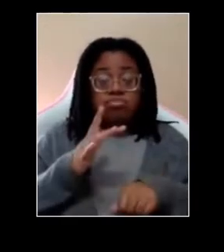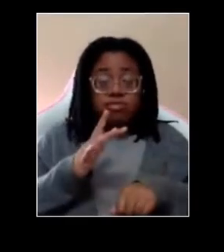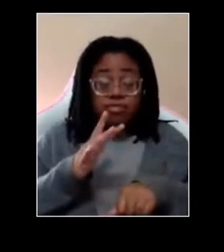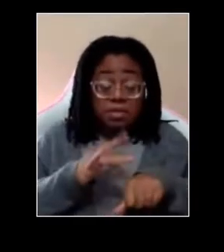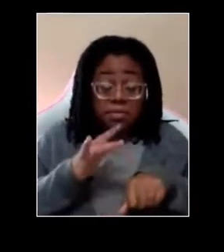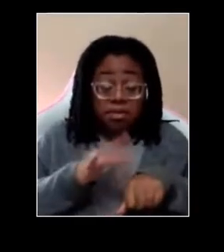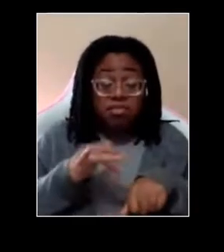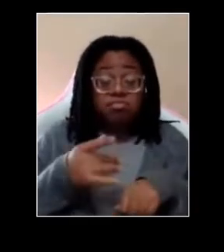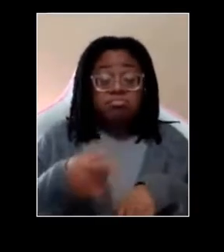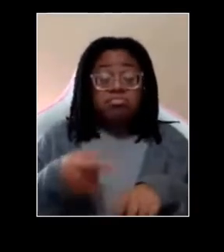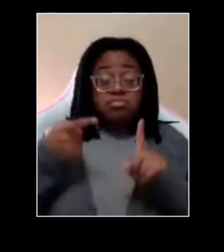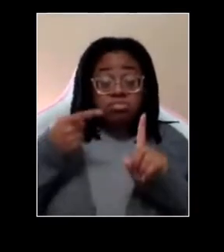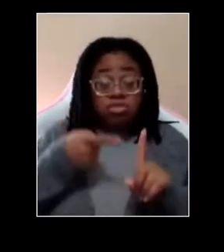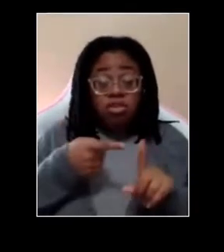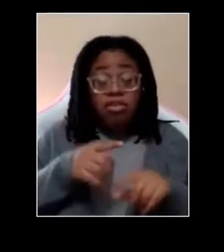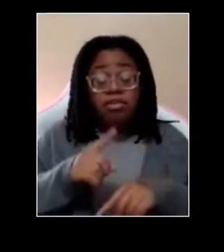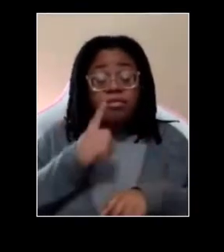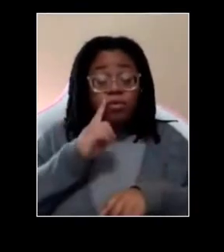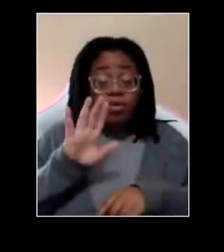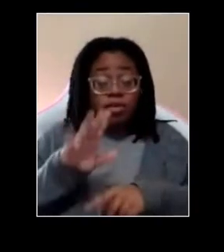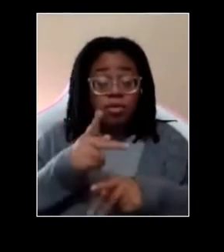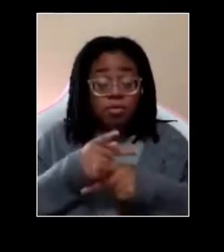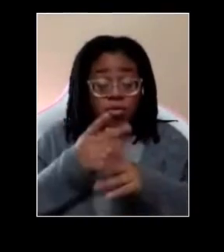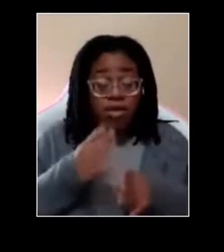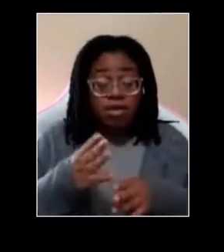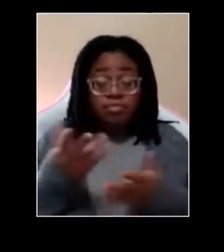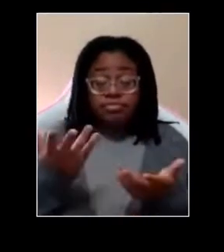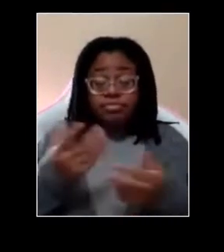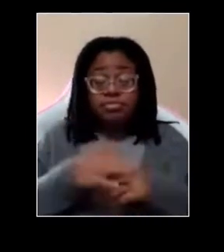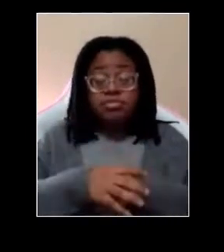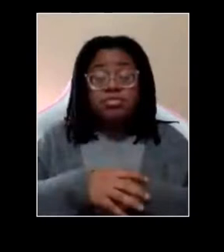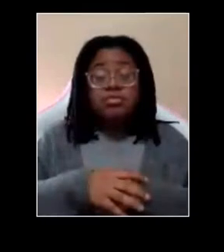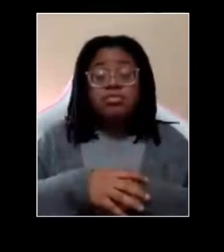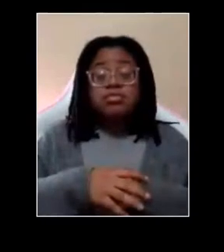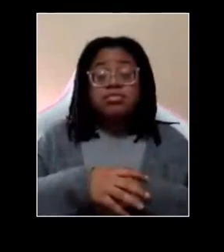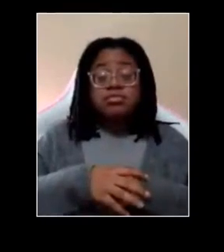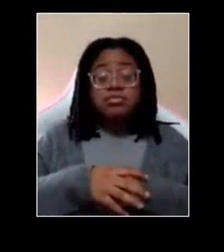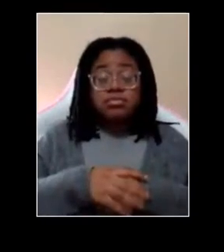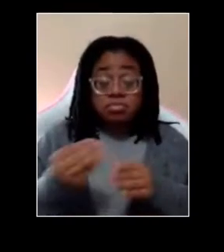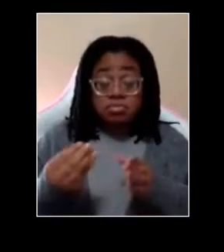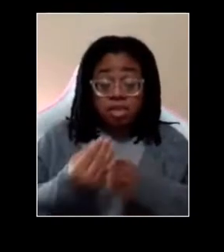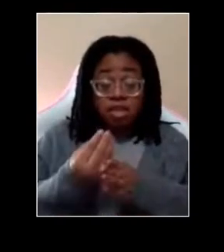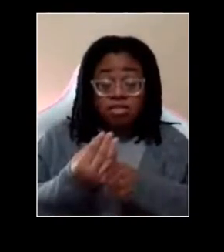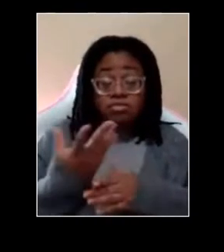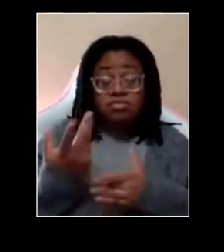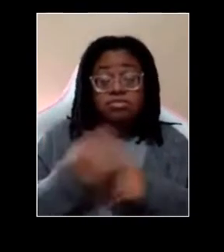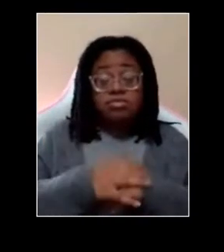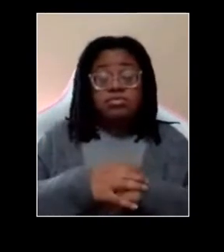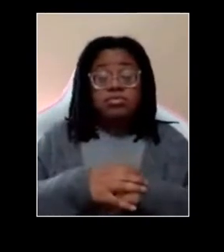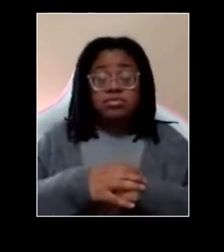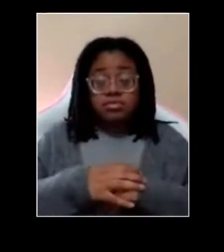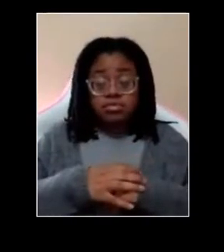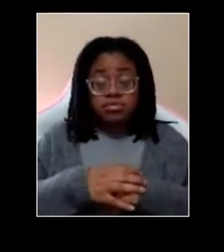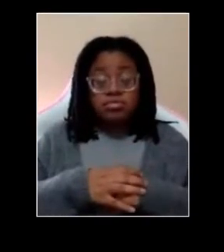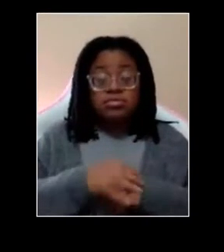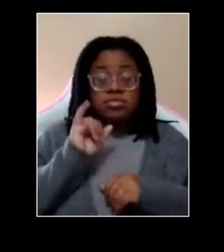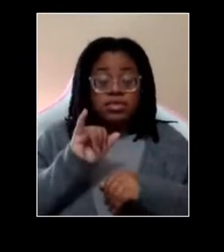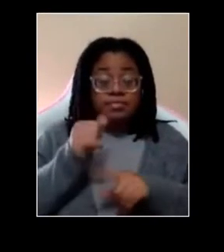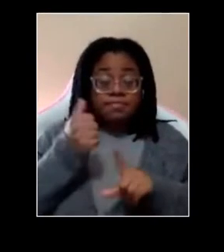the target forest product species, which is affected by